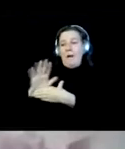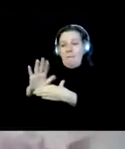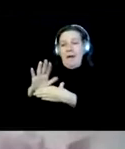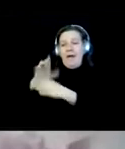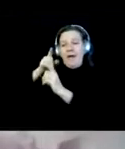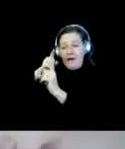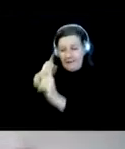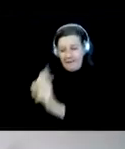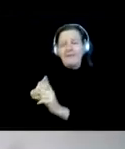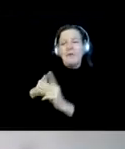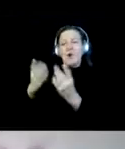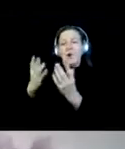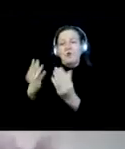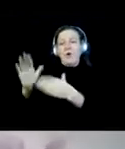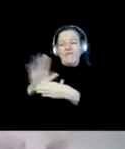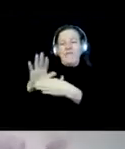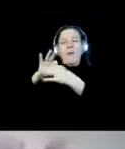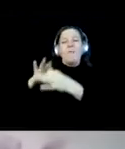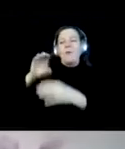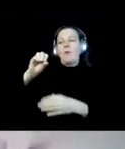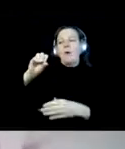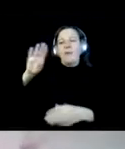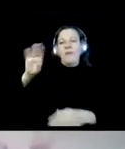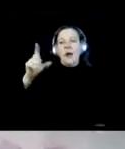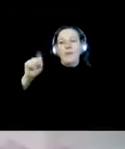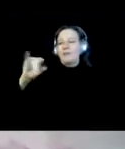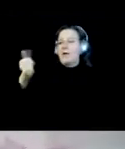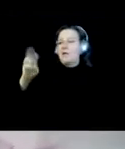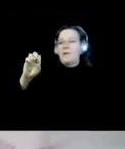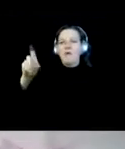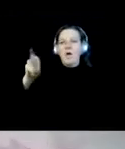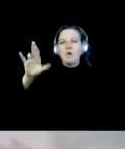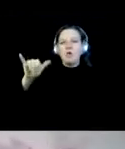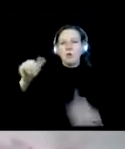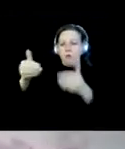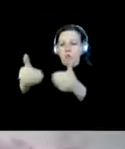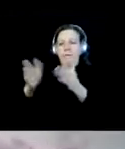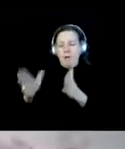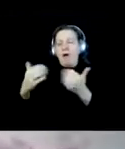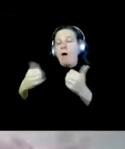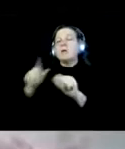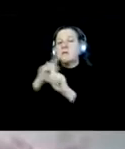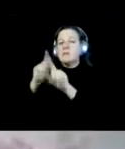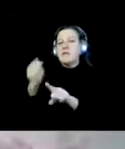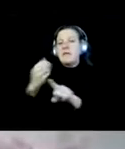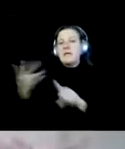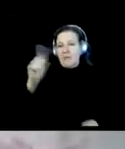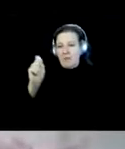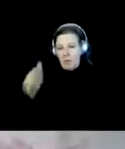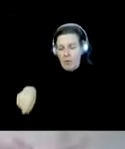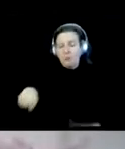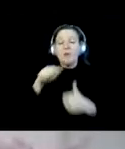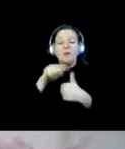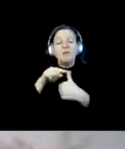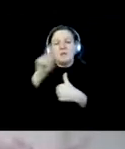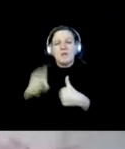and I was trying to kind of answer several questions. One was like, why do I care about these kind of